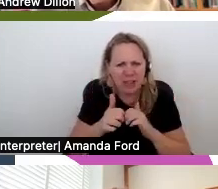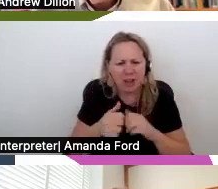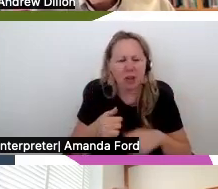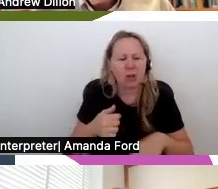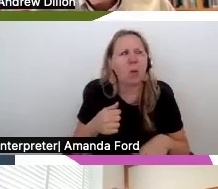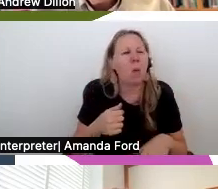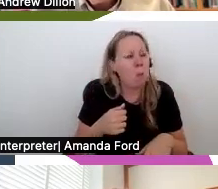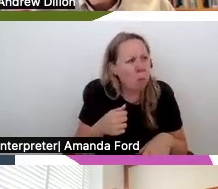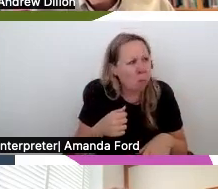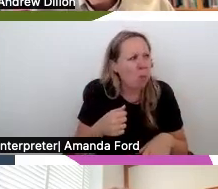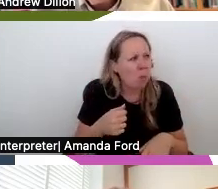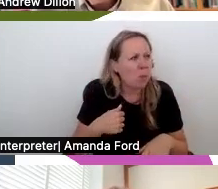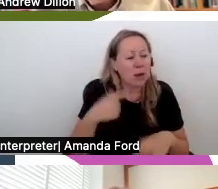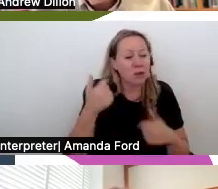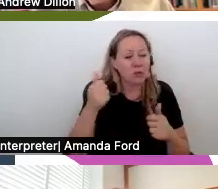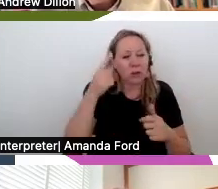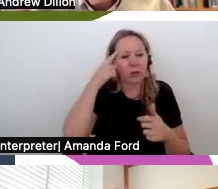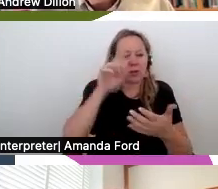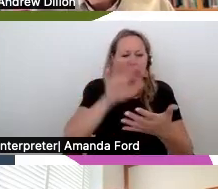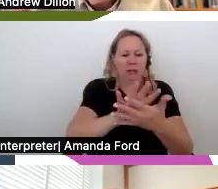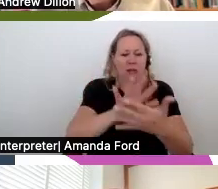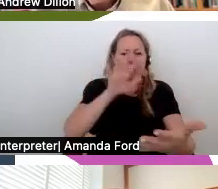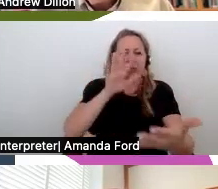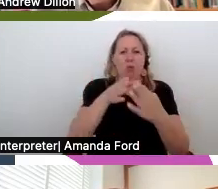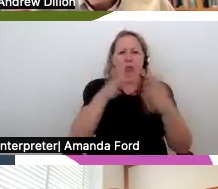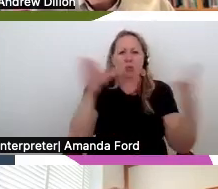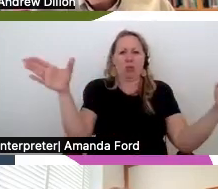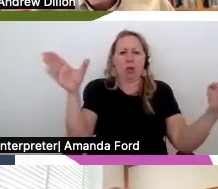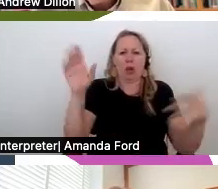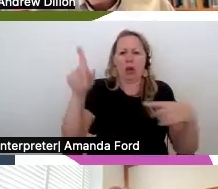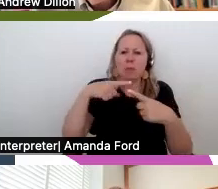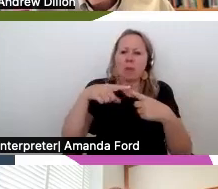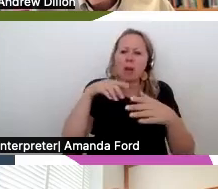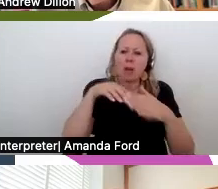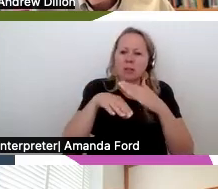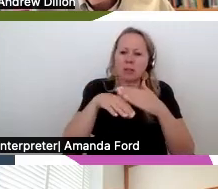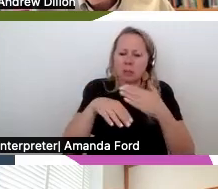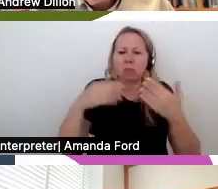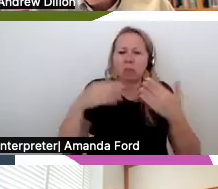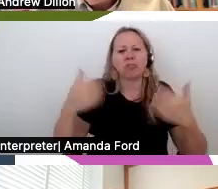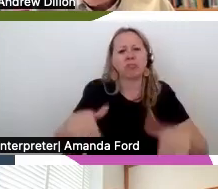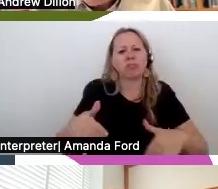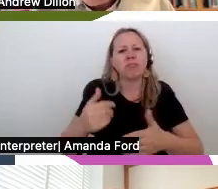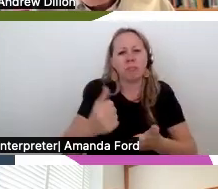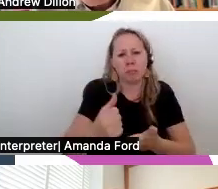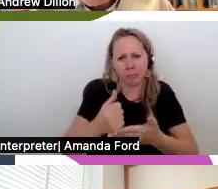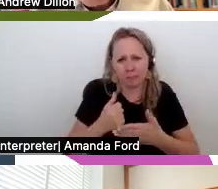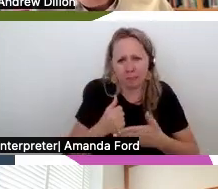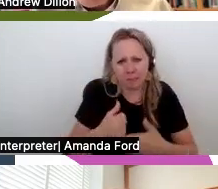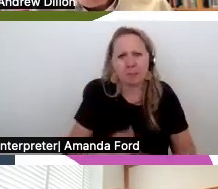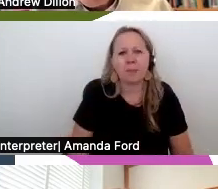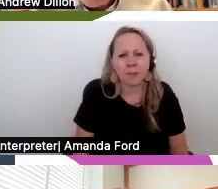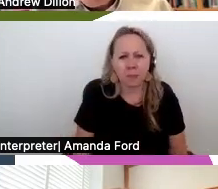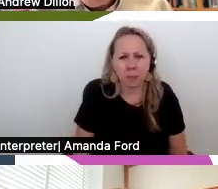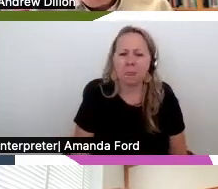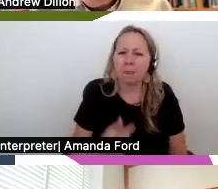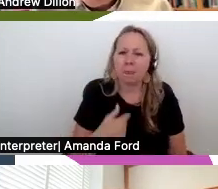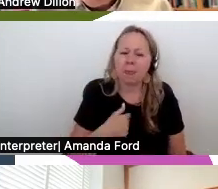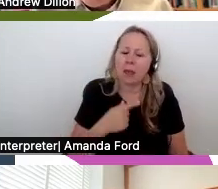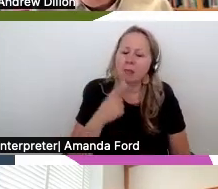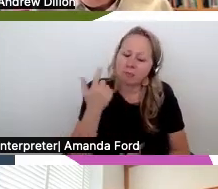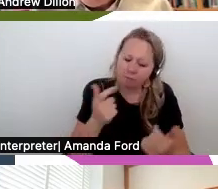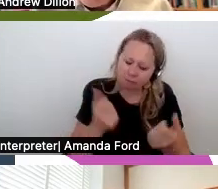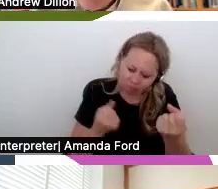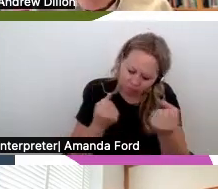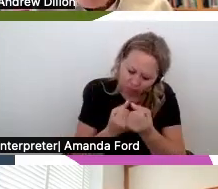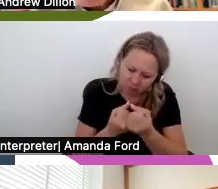thinking broadly about accessibility is a huge part of that. So I'm a big fan of universal design